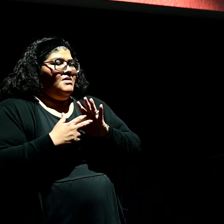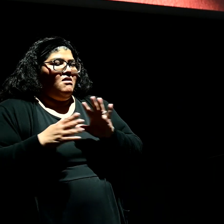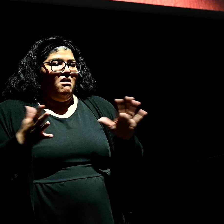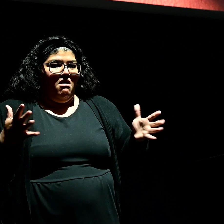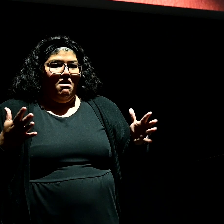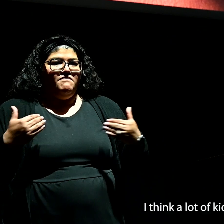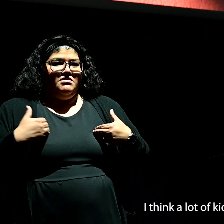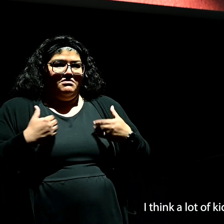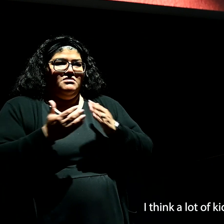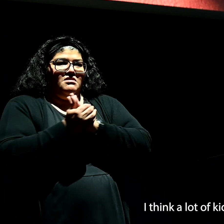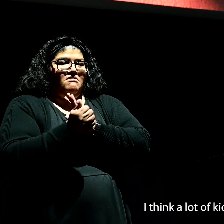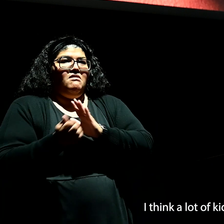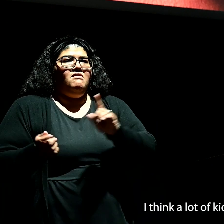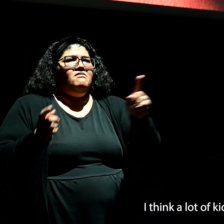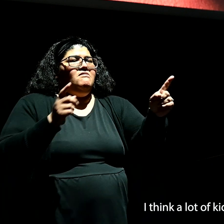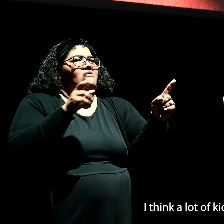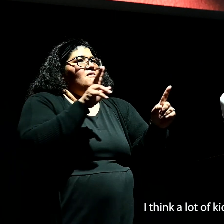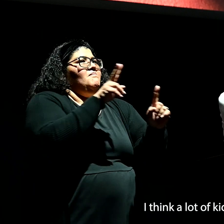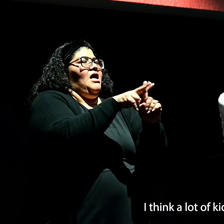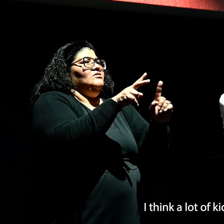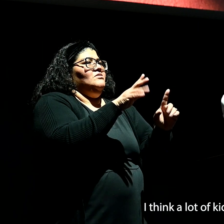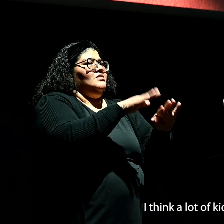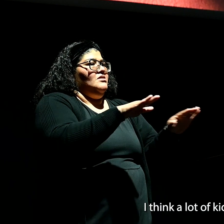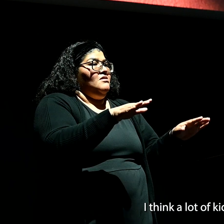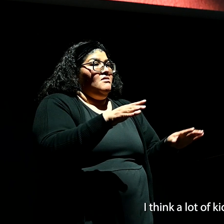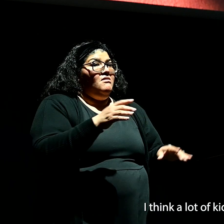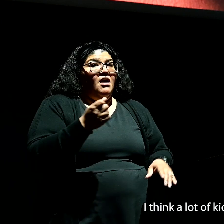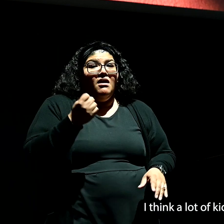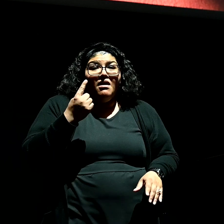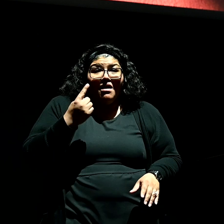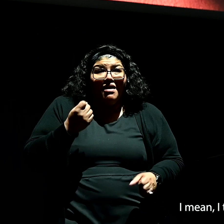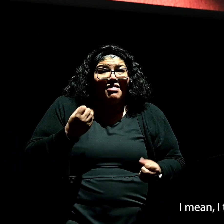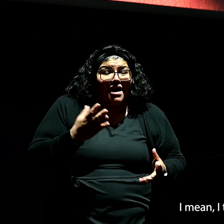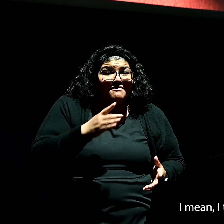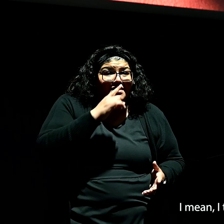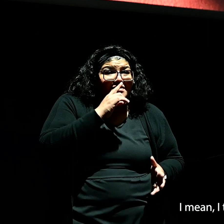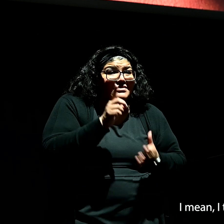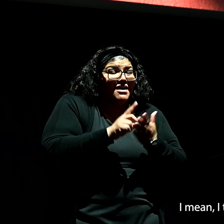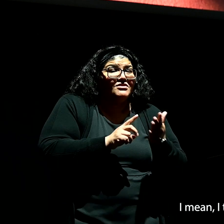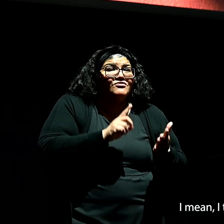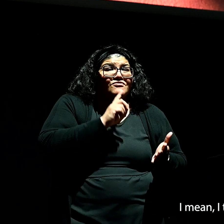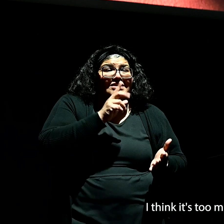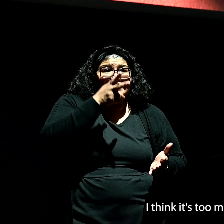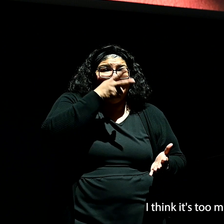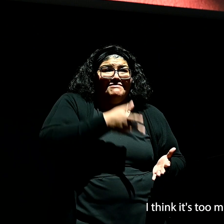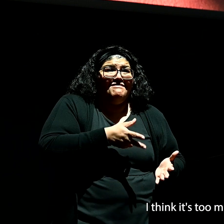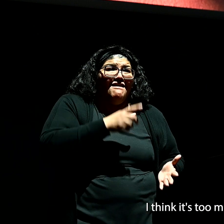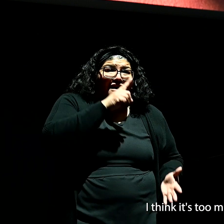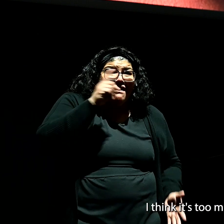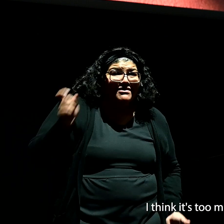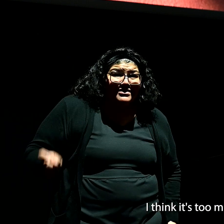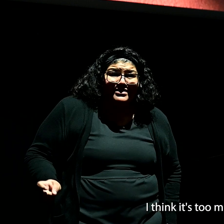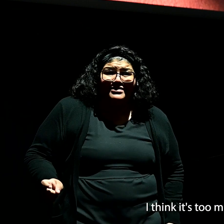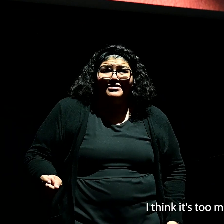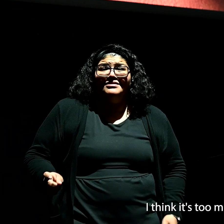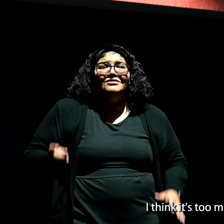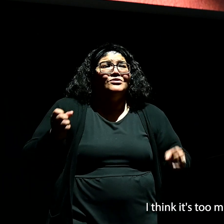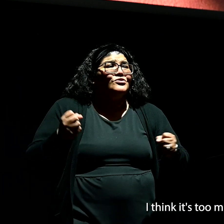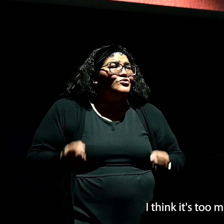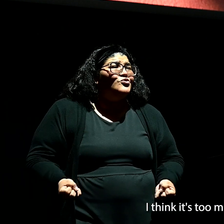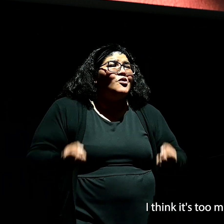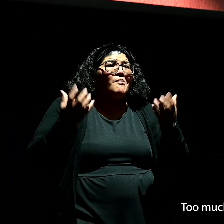market. I think a lot of kids design is very bad. I mean, I think it's ugly. I think it's too